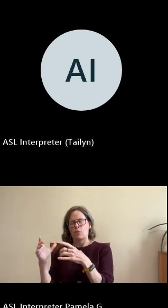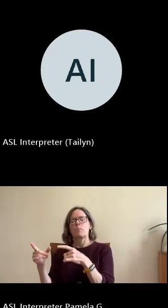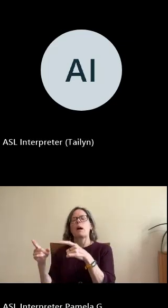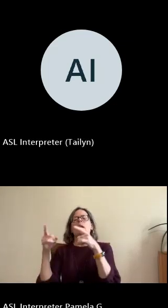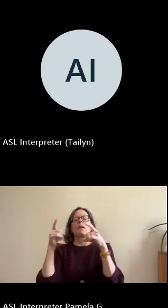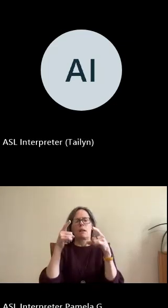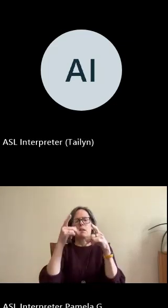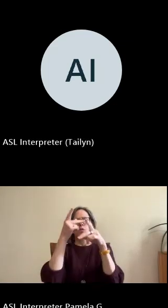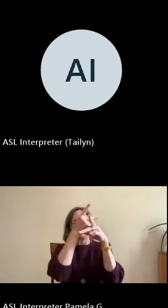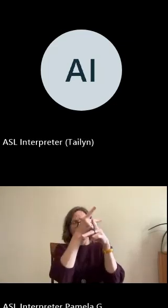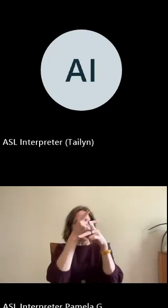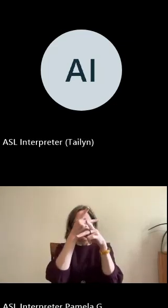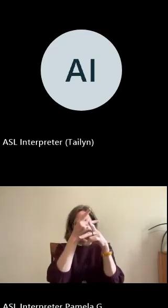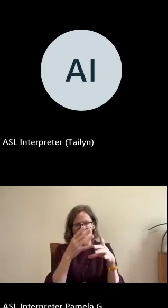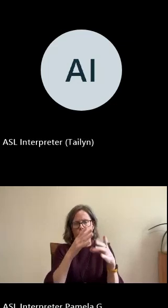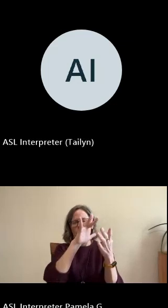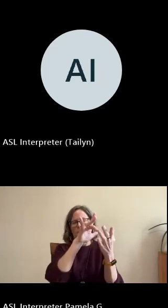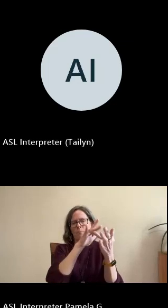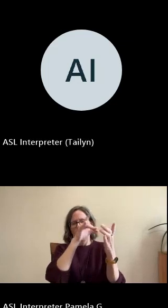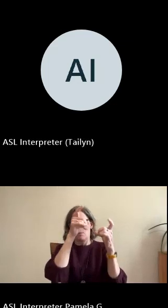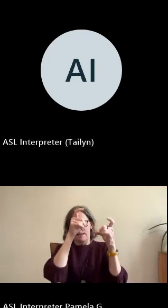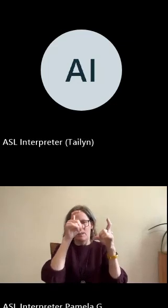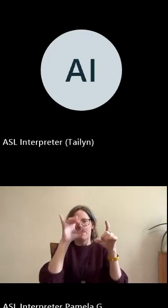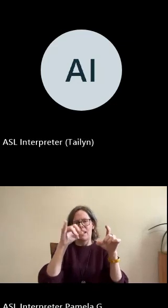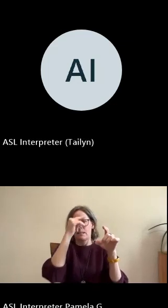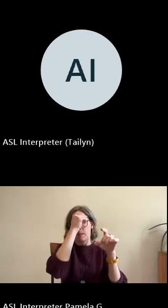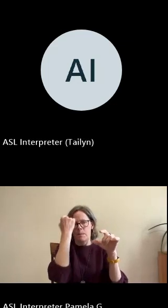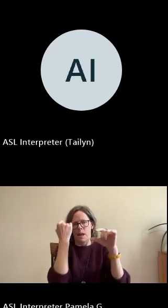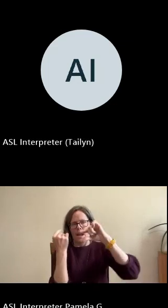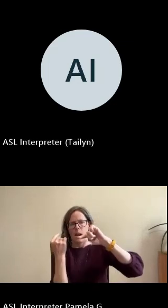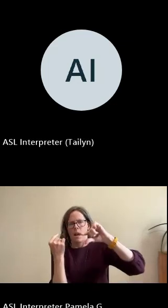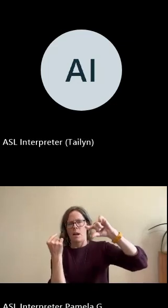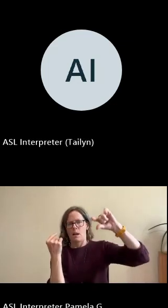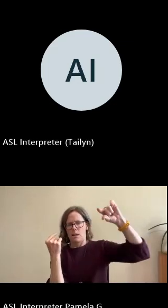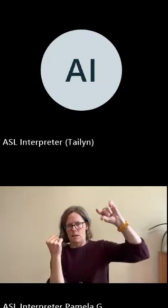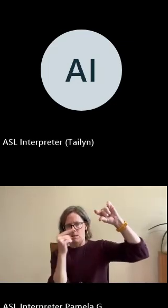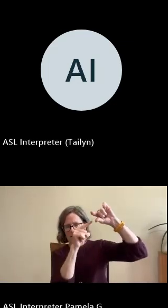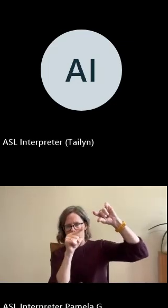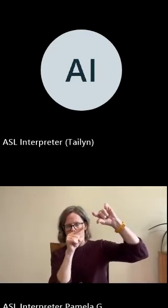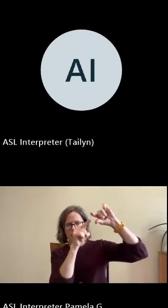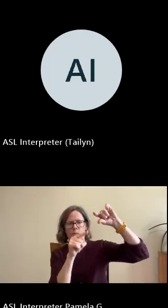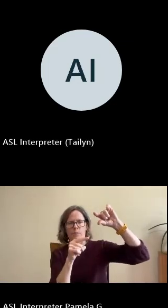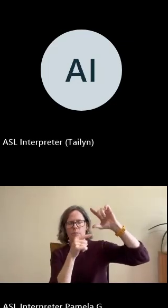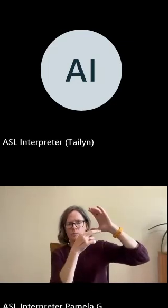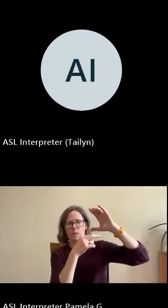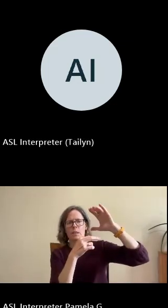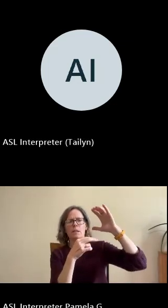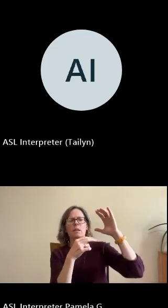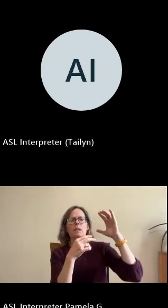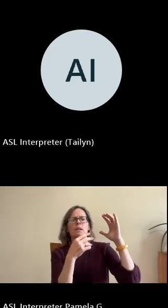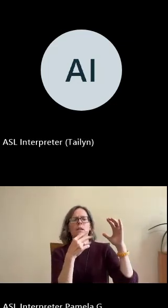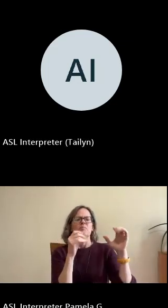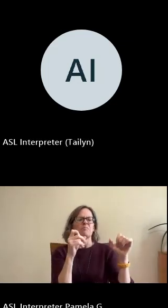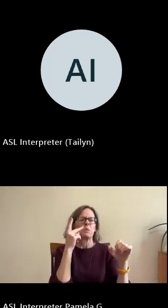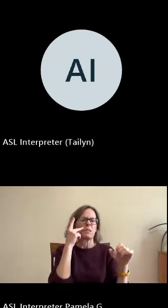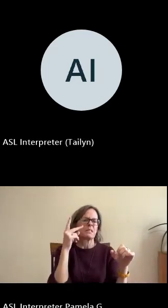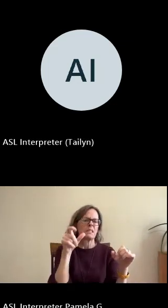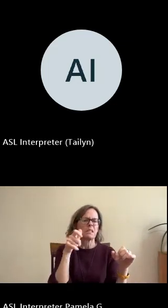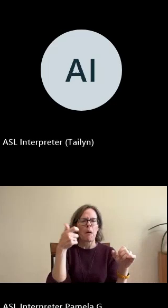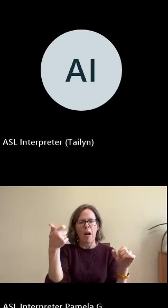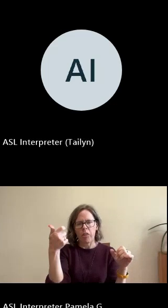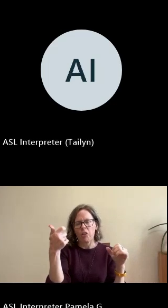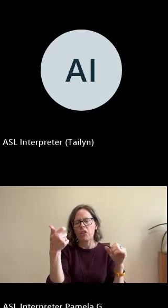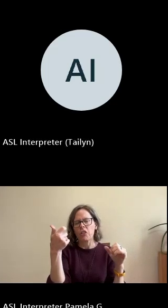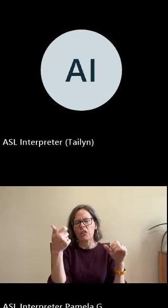Middle Management Association, which is that black piece of the pie. And then you can see here some of the